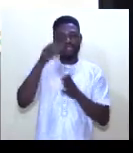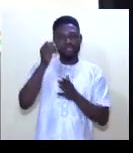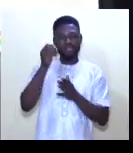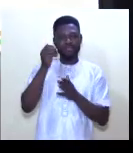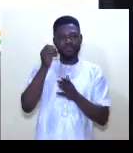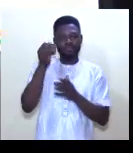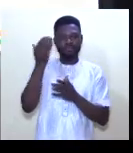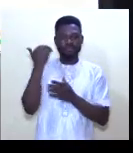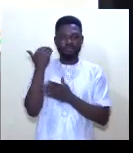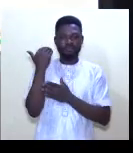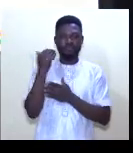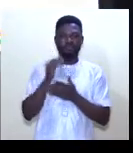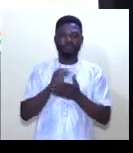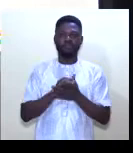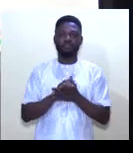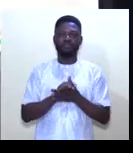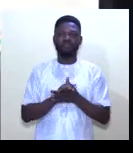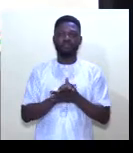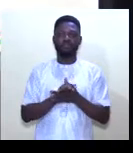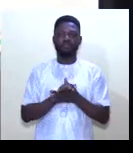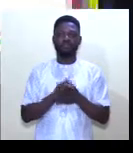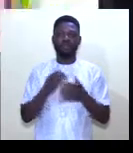learned.